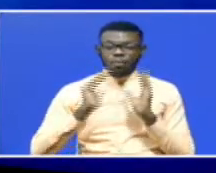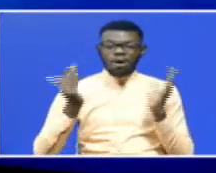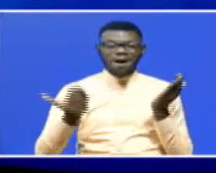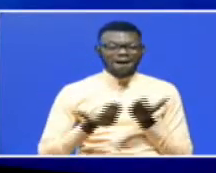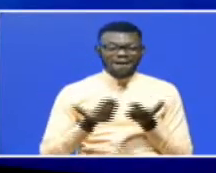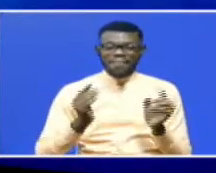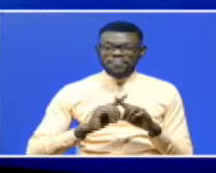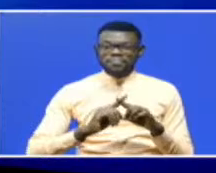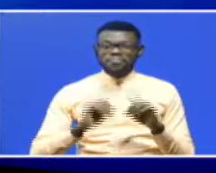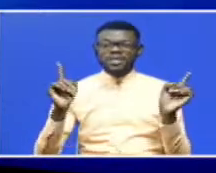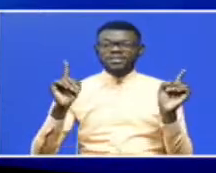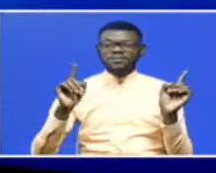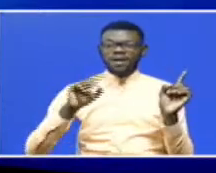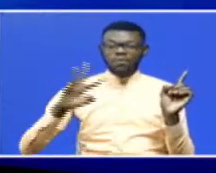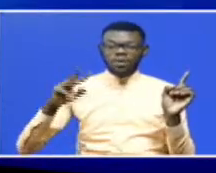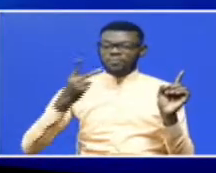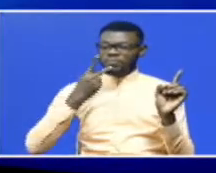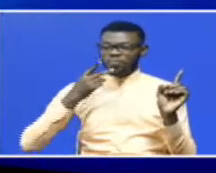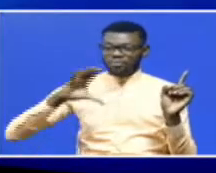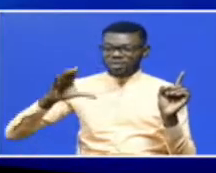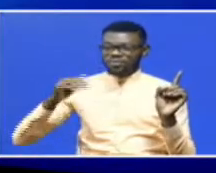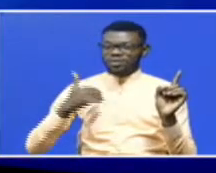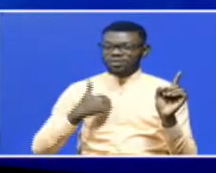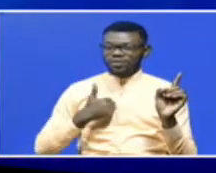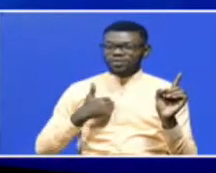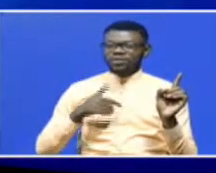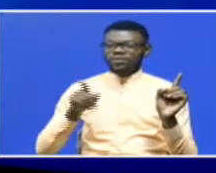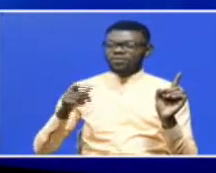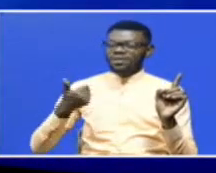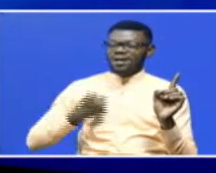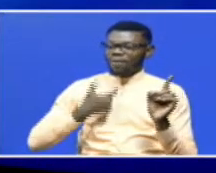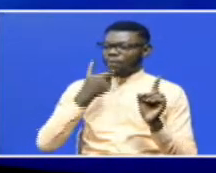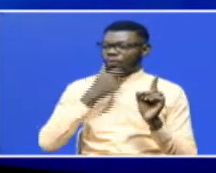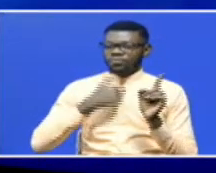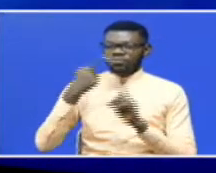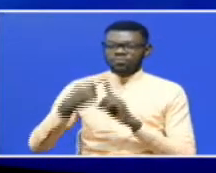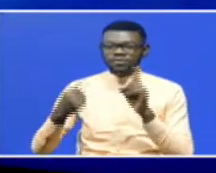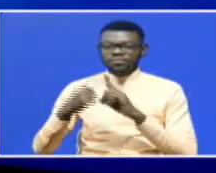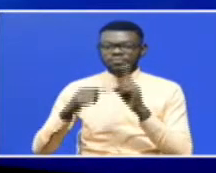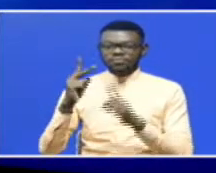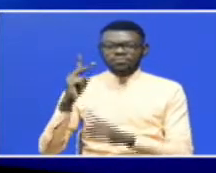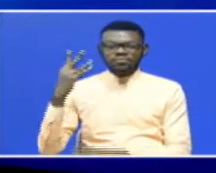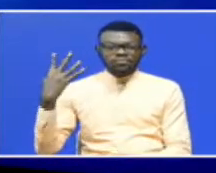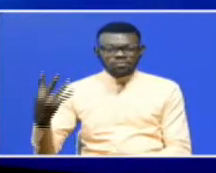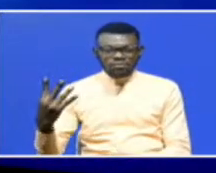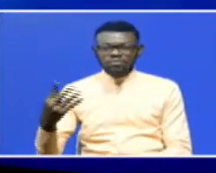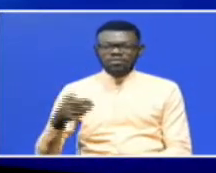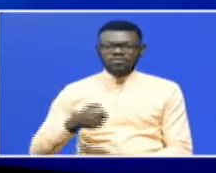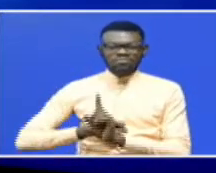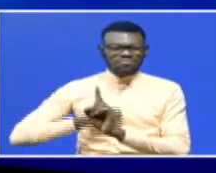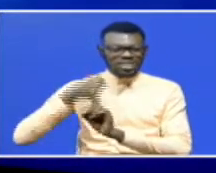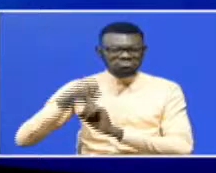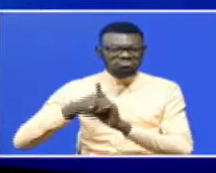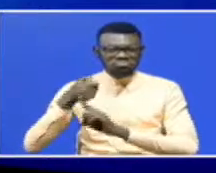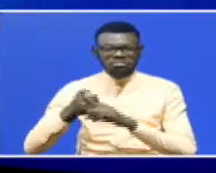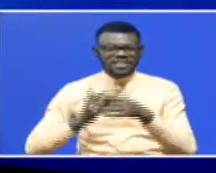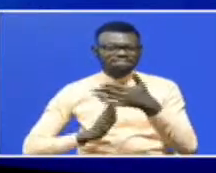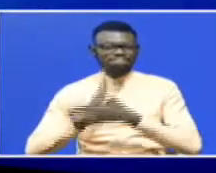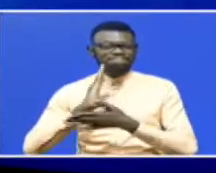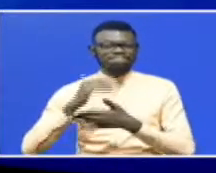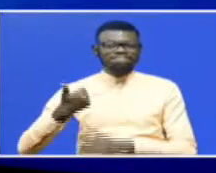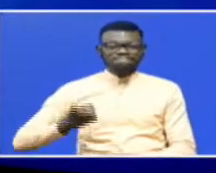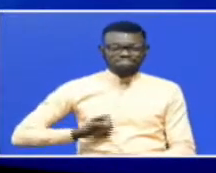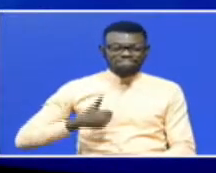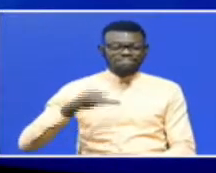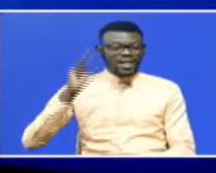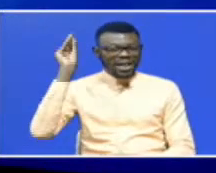However, in West Pokot County, there is a 25-year-old girl whose efforts in fighting for the rights of girls to